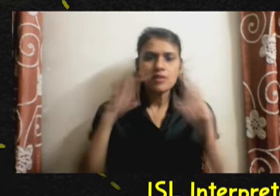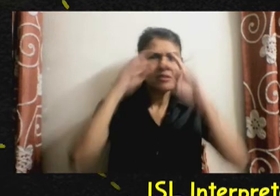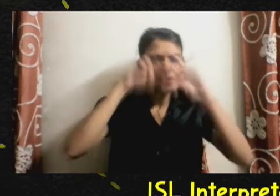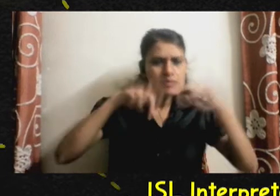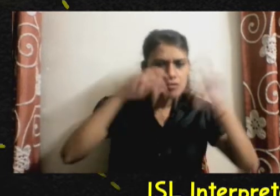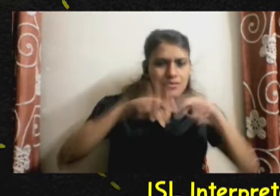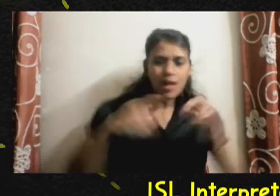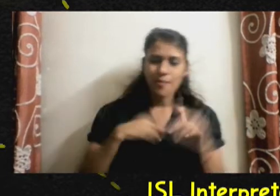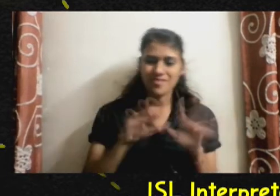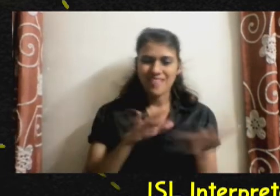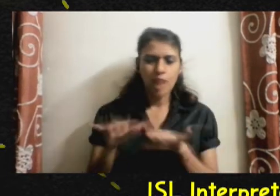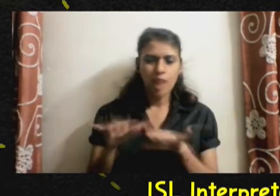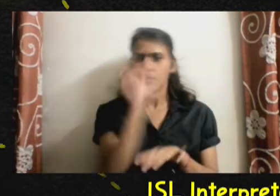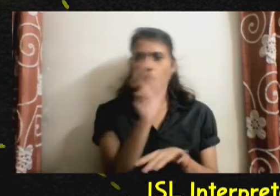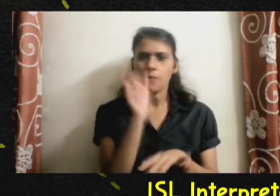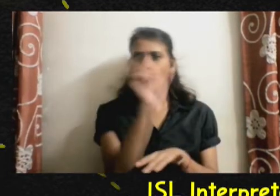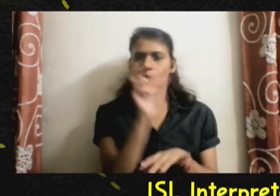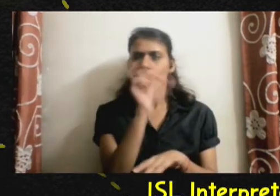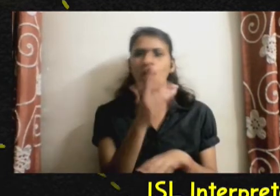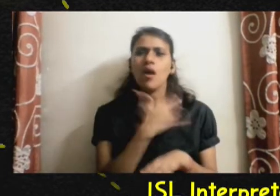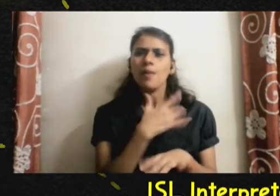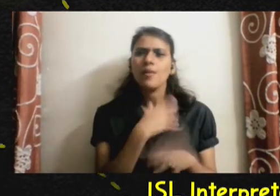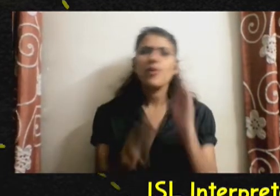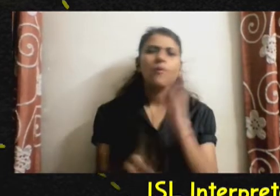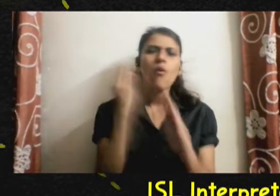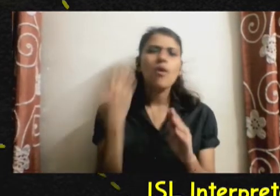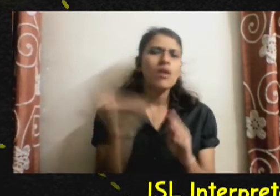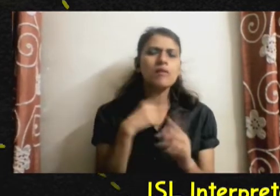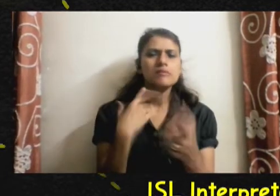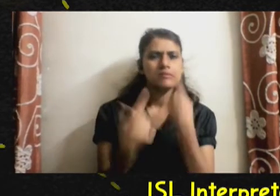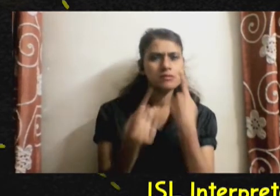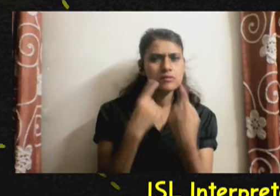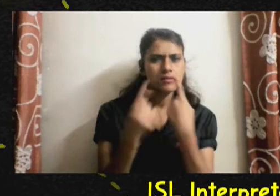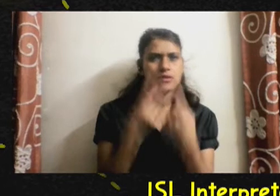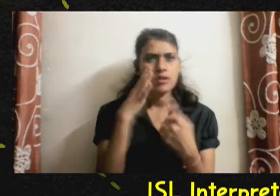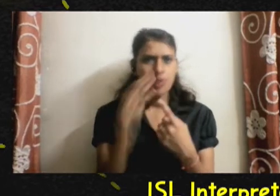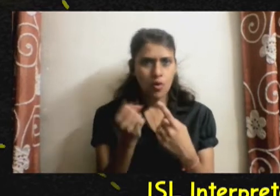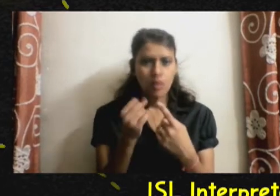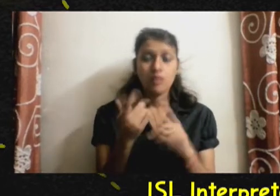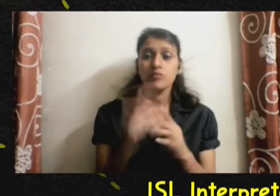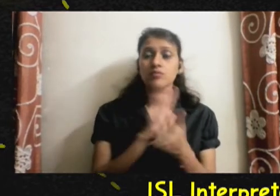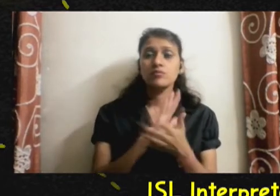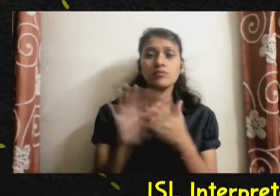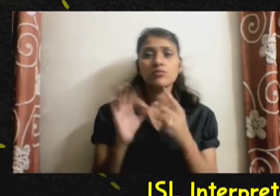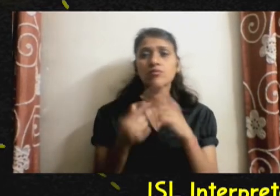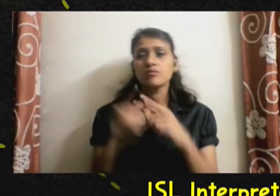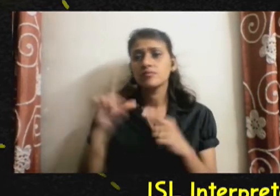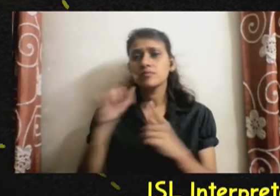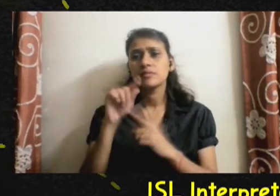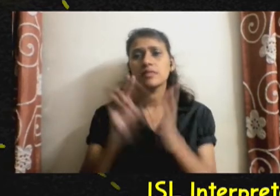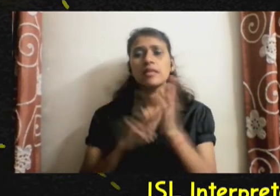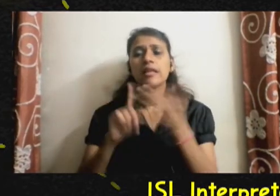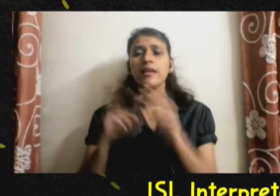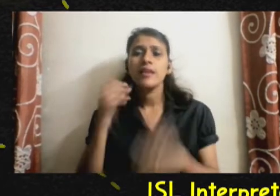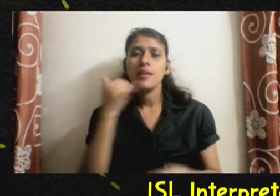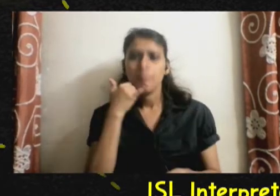that even on their Facebook page, the first thing that pops up is their hotline number. So we do work with service providers in